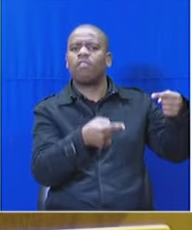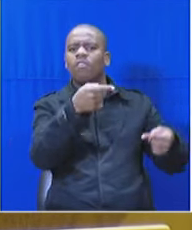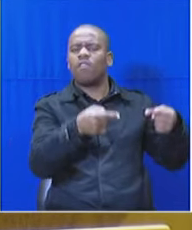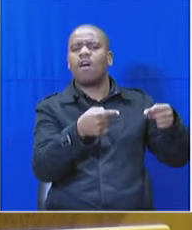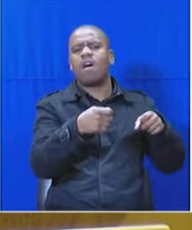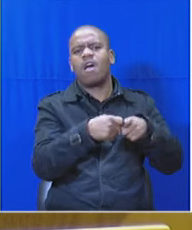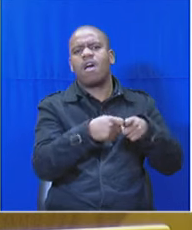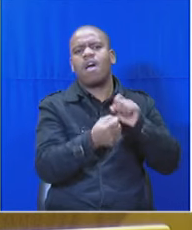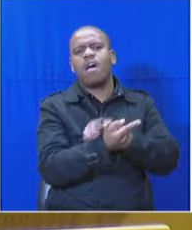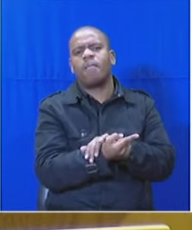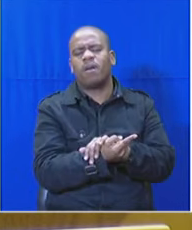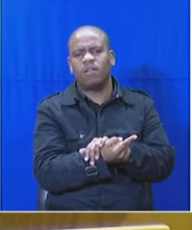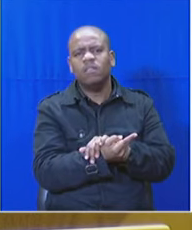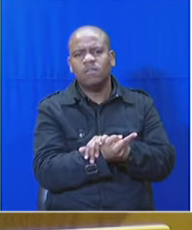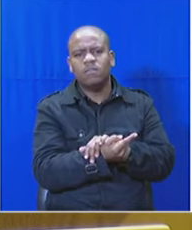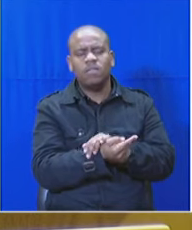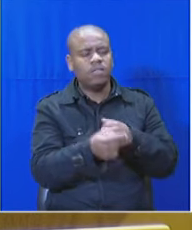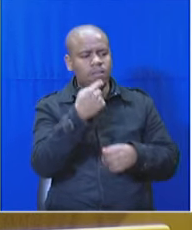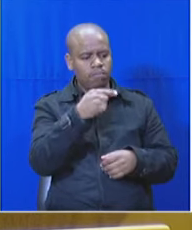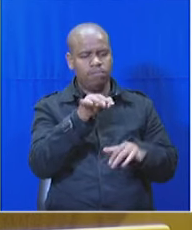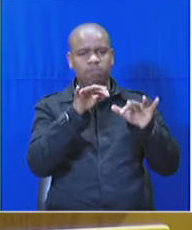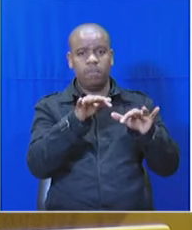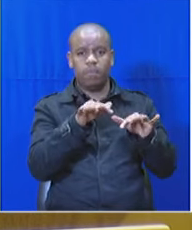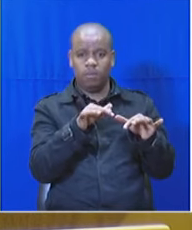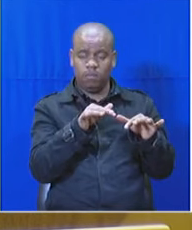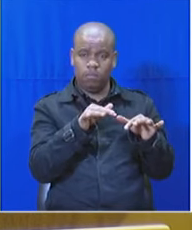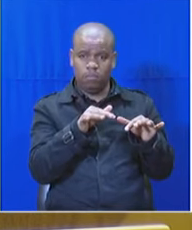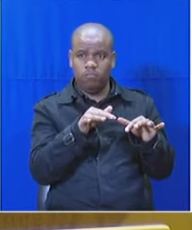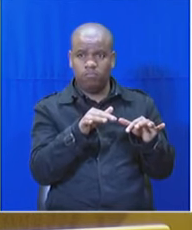to loyalty, do,